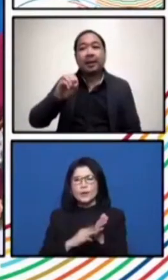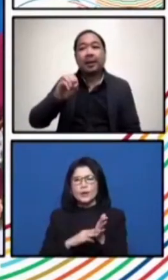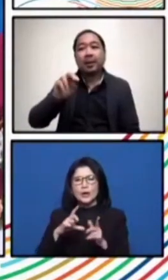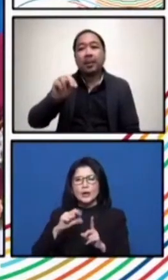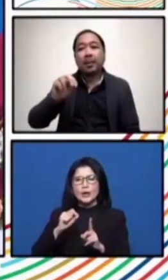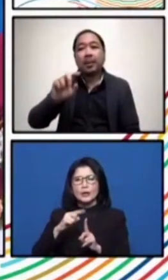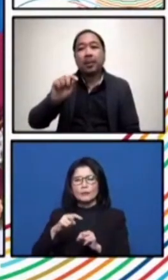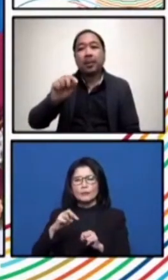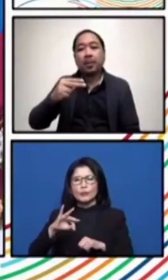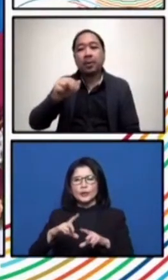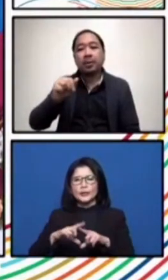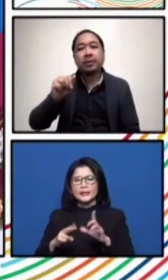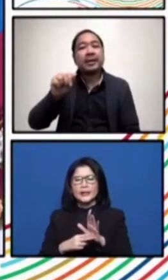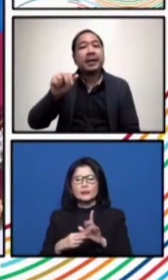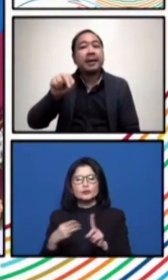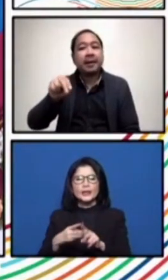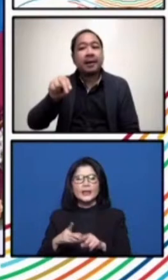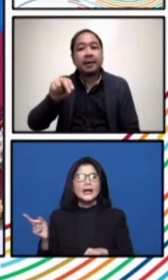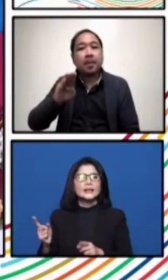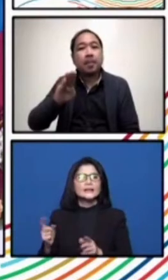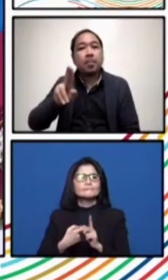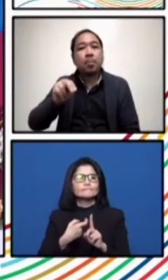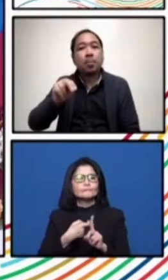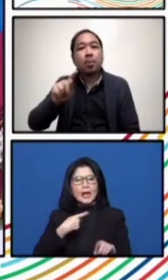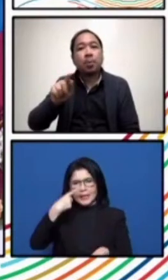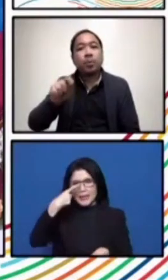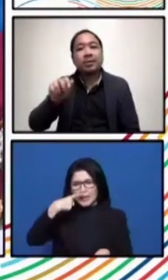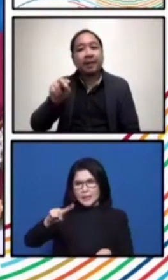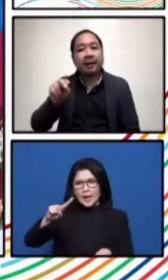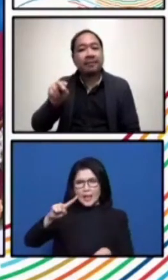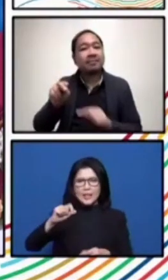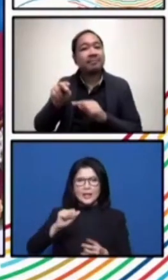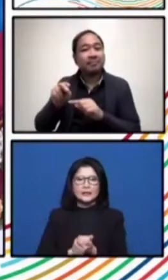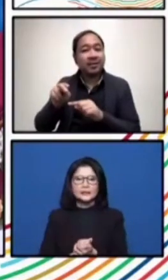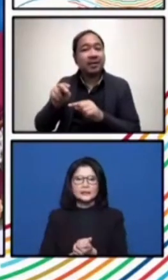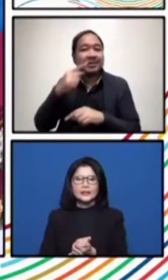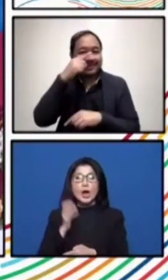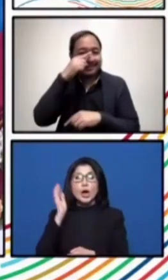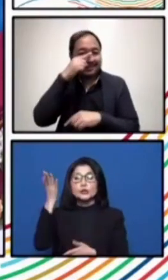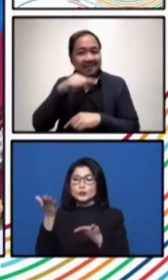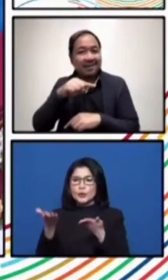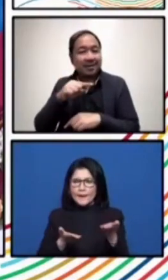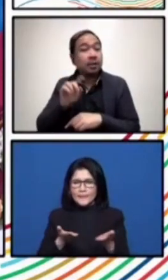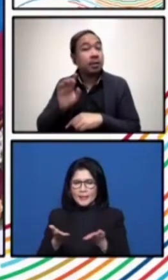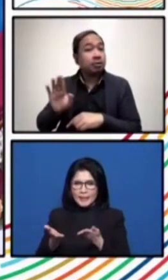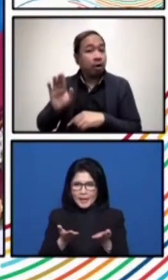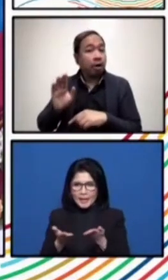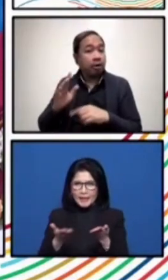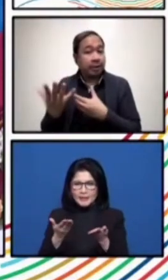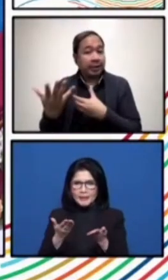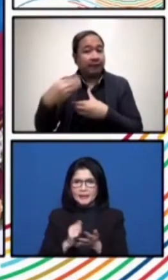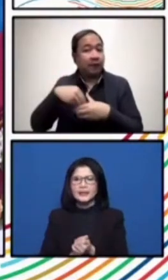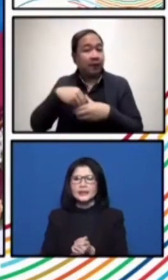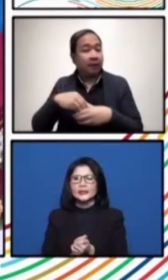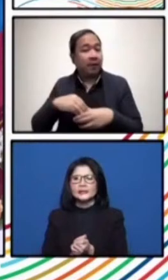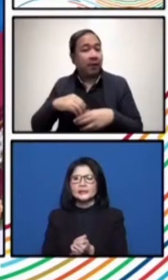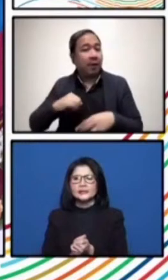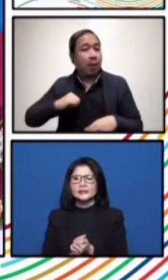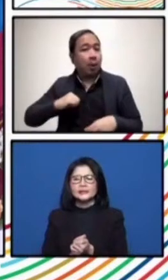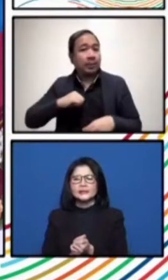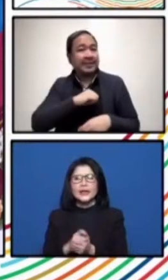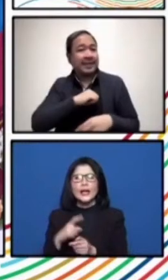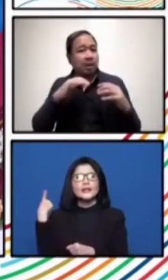Thailand he has served as a senator of the Upper House of the Royal Thai